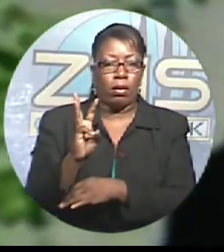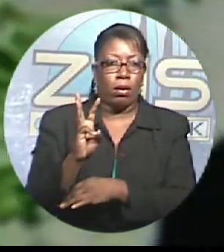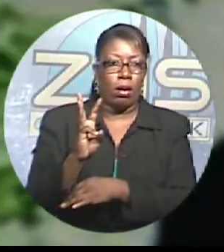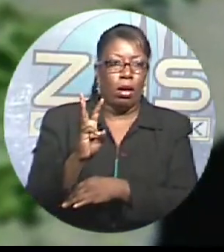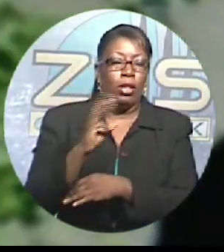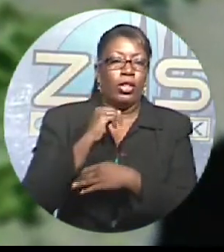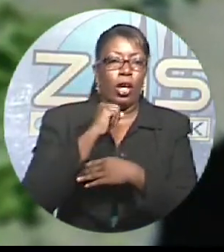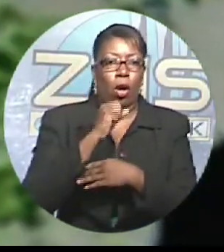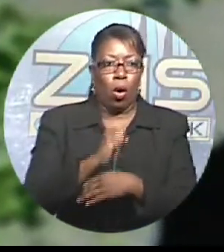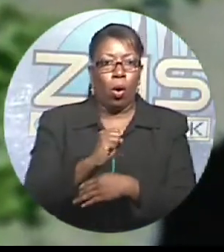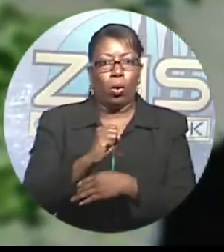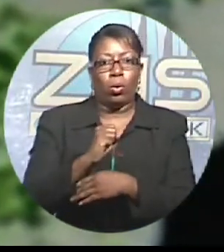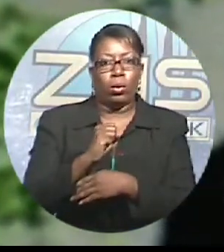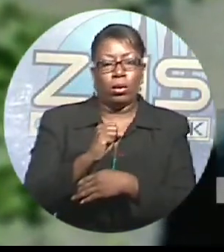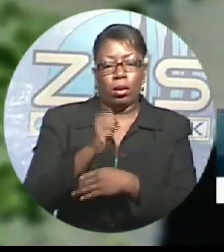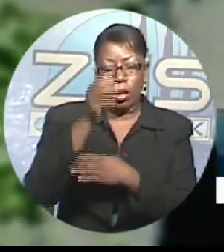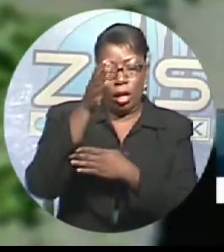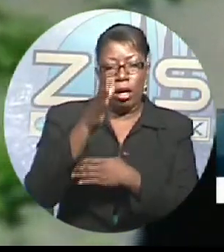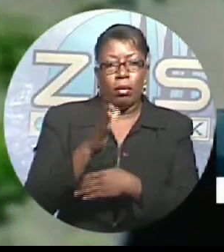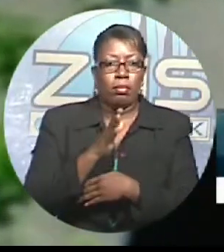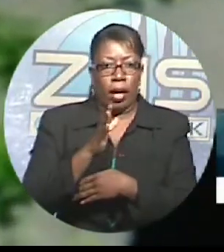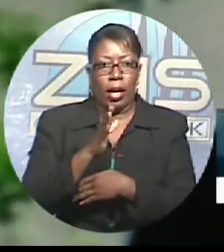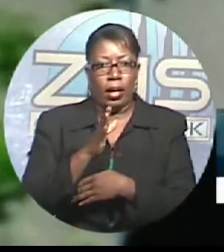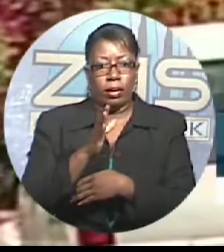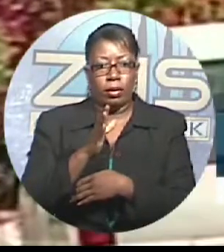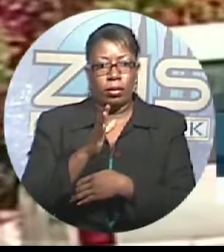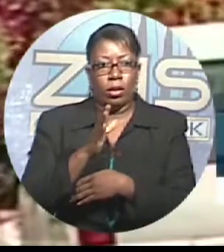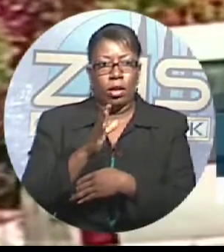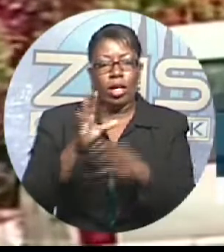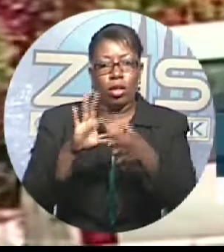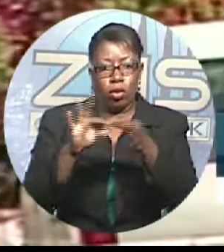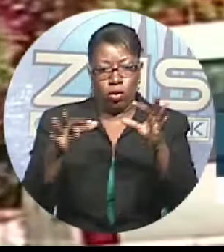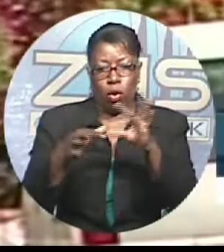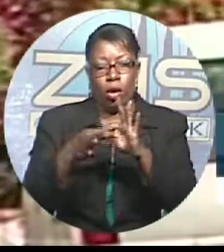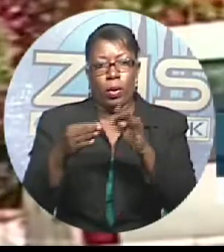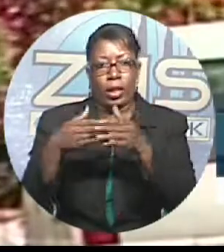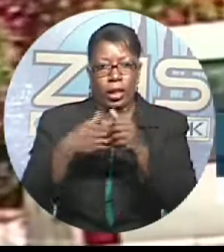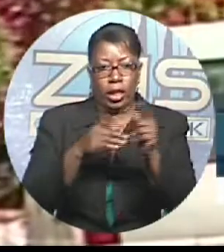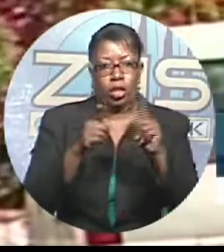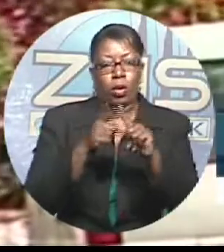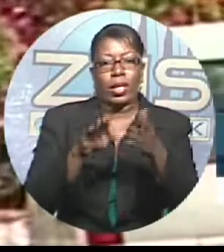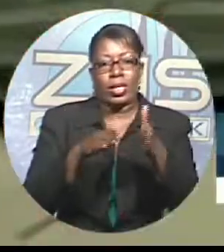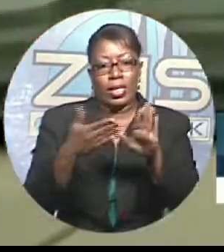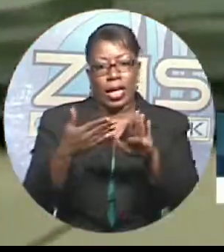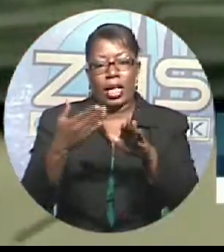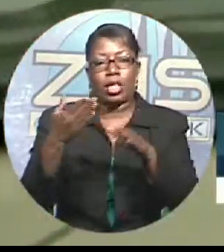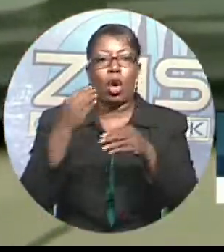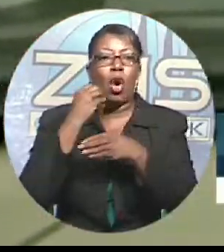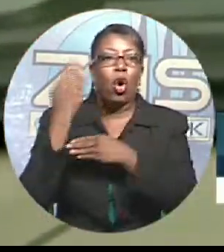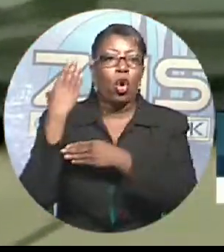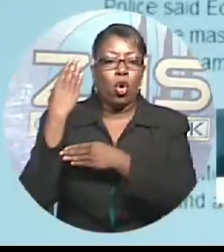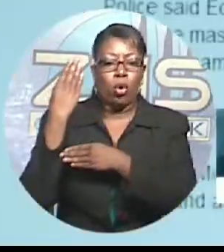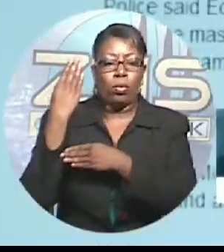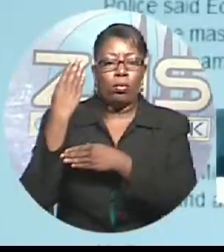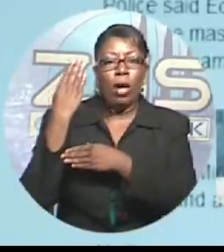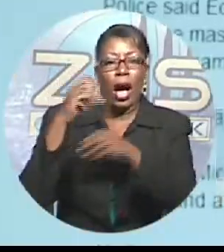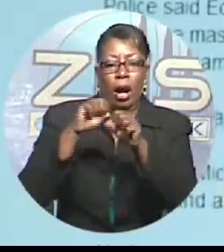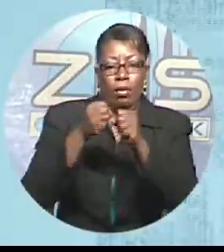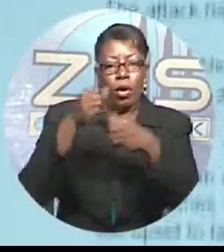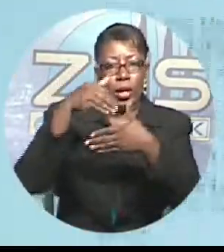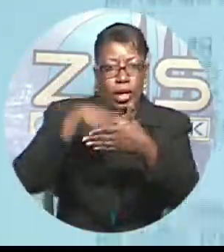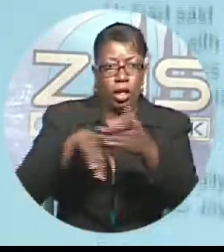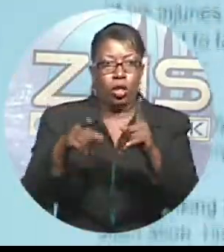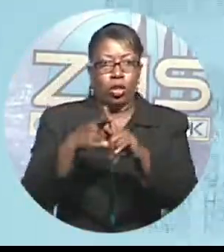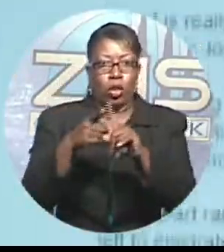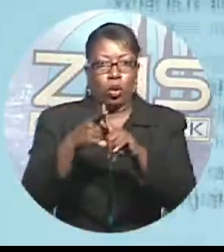international media the horrific events that led to his tragic death during what local authorities say was a home invasion in Emerald Bay, Grand Bahama this past week.